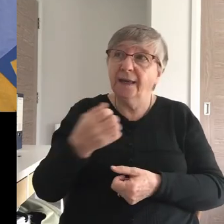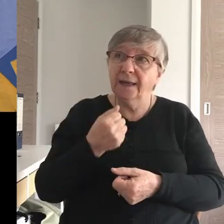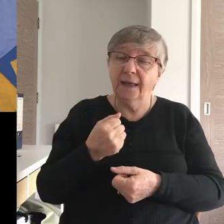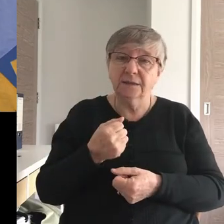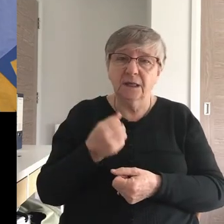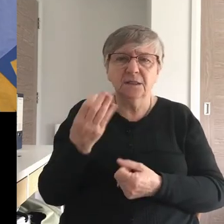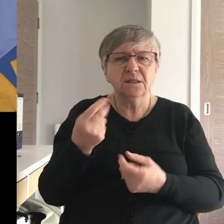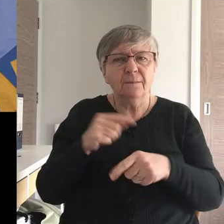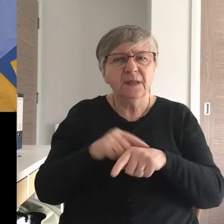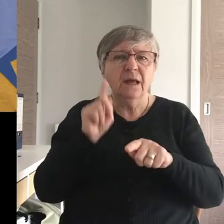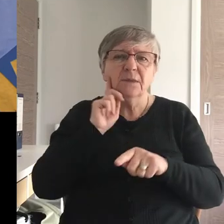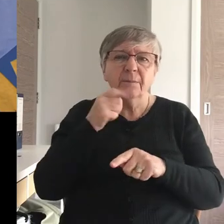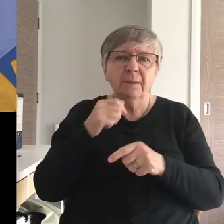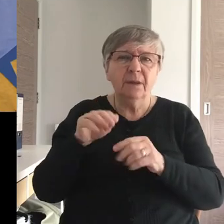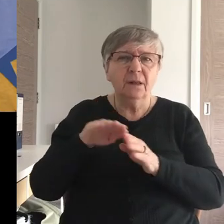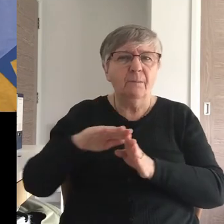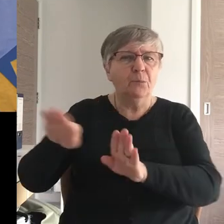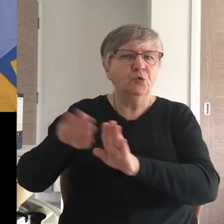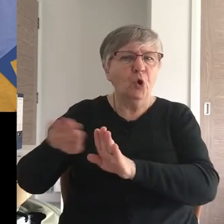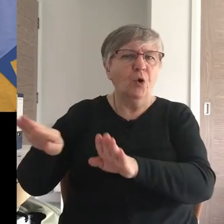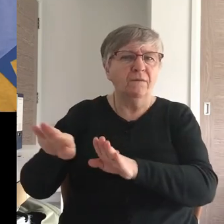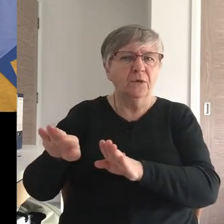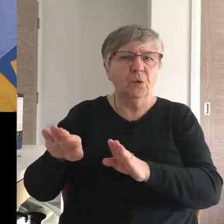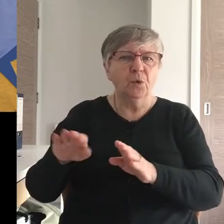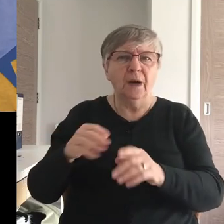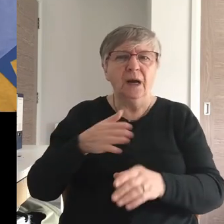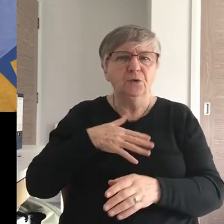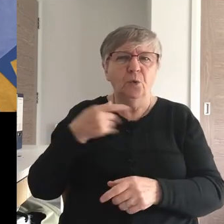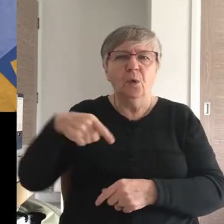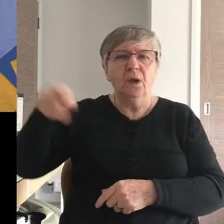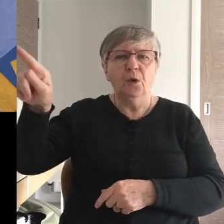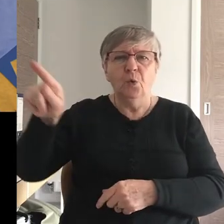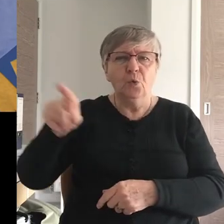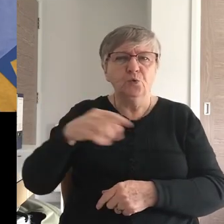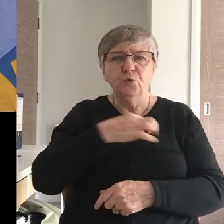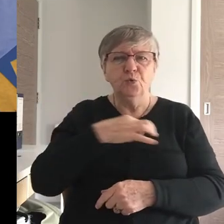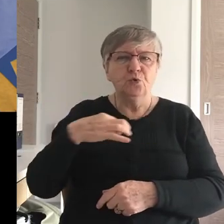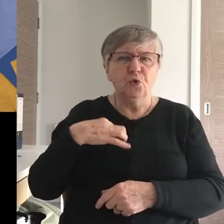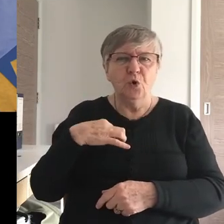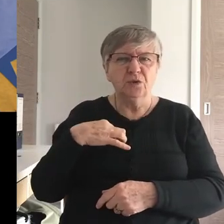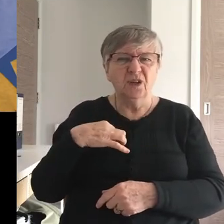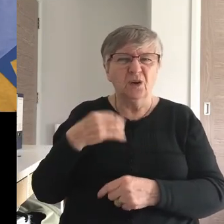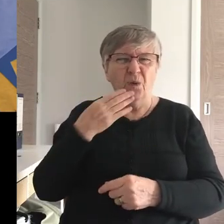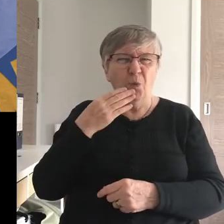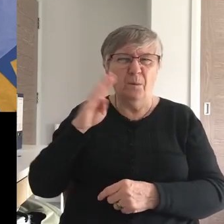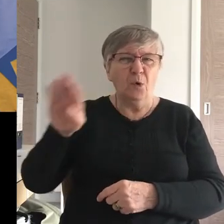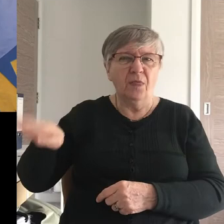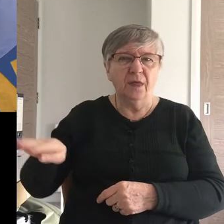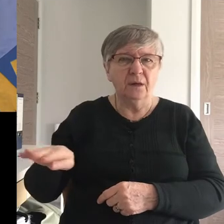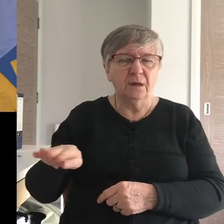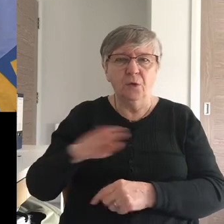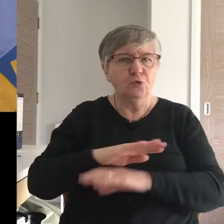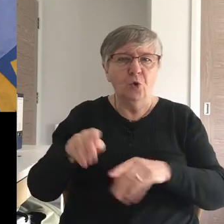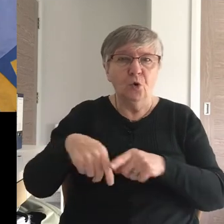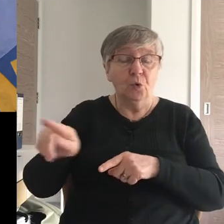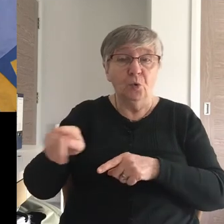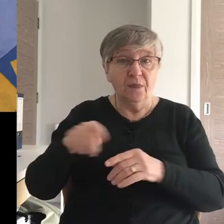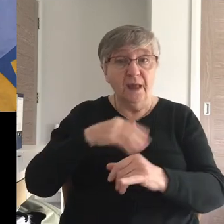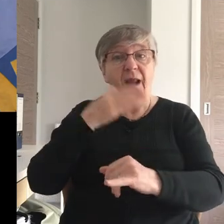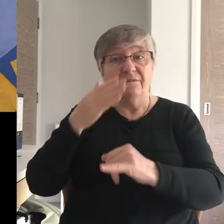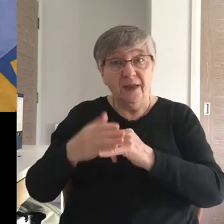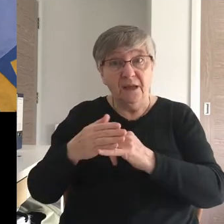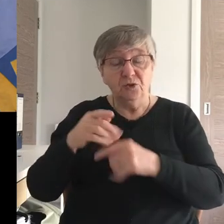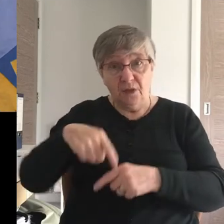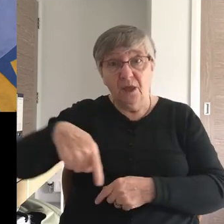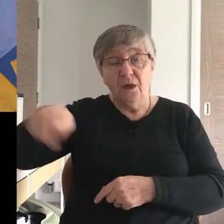You see, sometimes people put off going to a GP until it's too late. Oh, I won't bother the doctor. I won't go. And then when they do